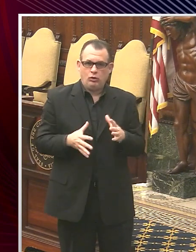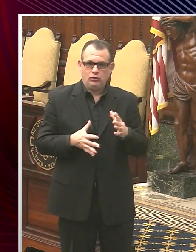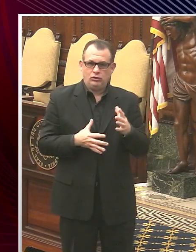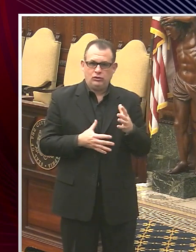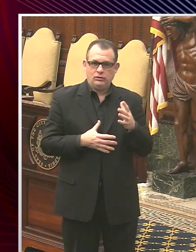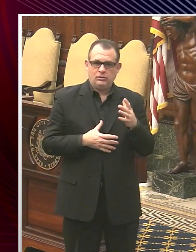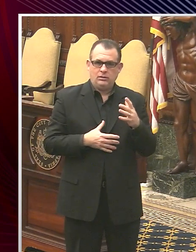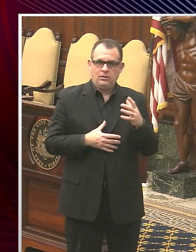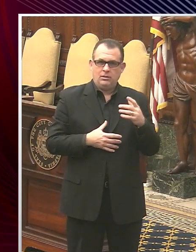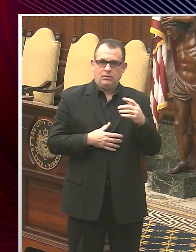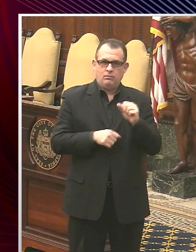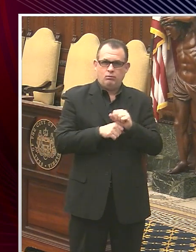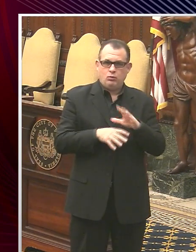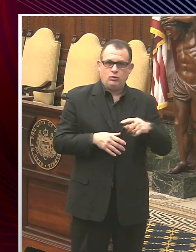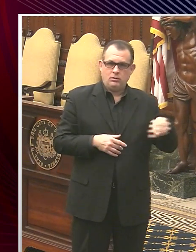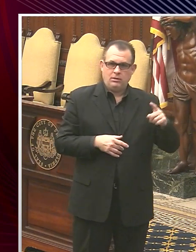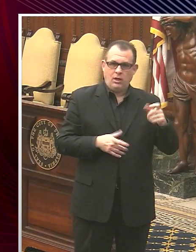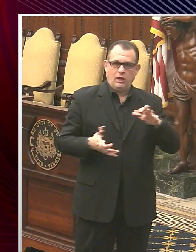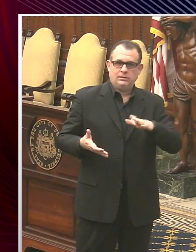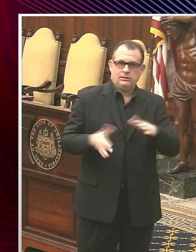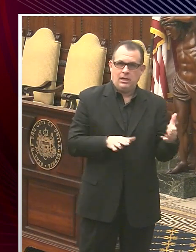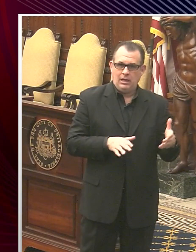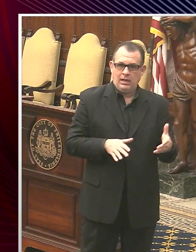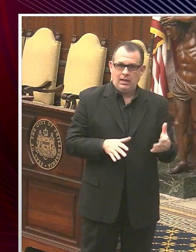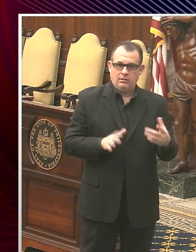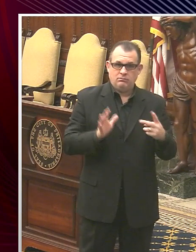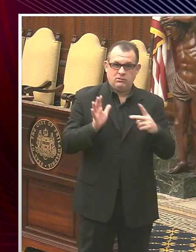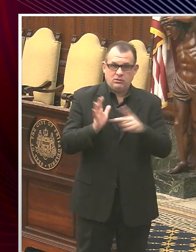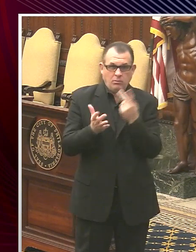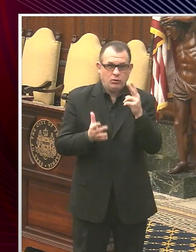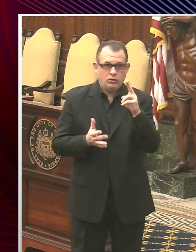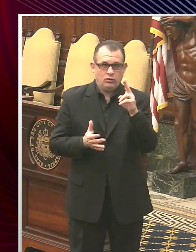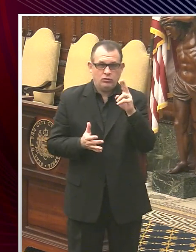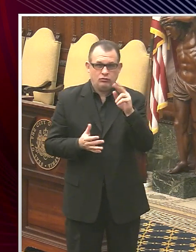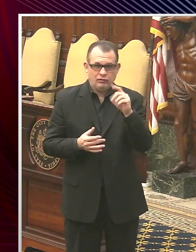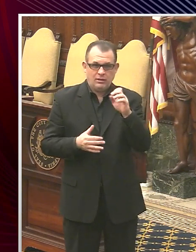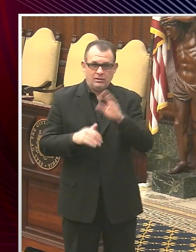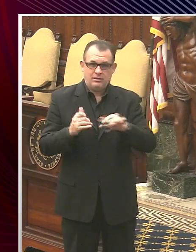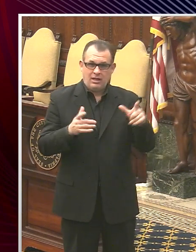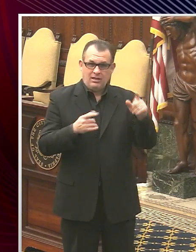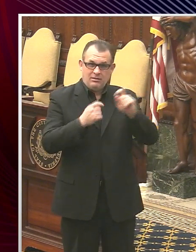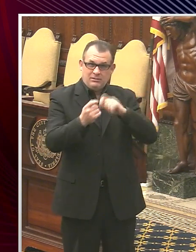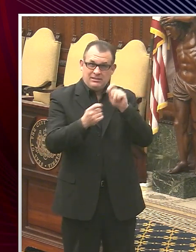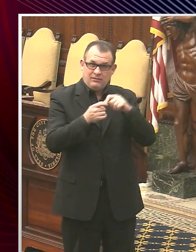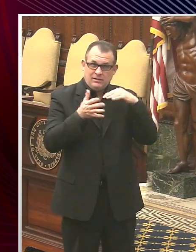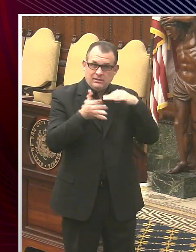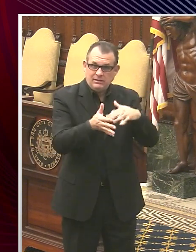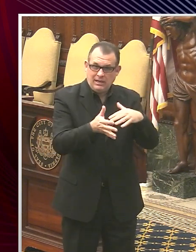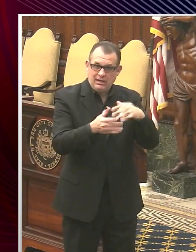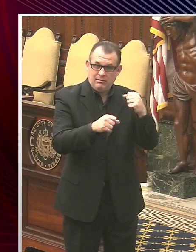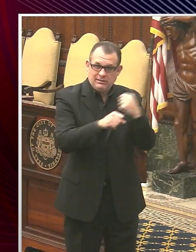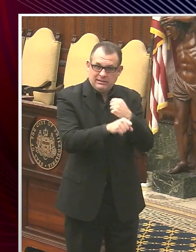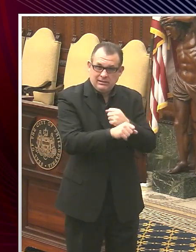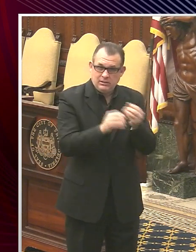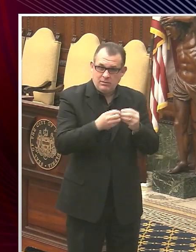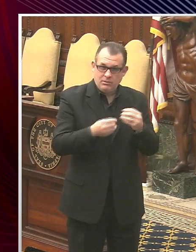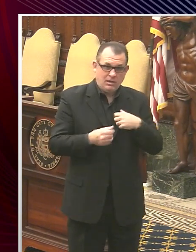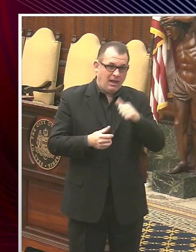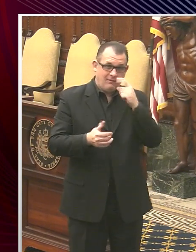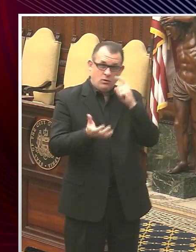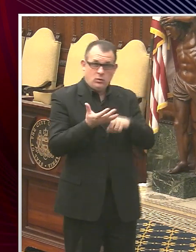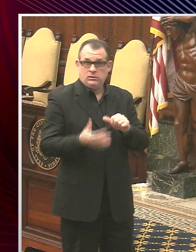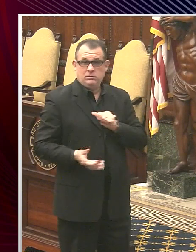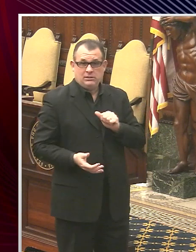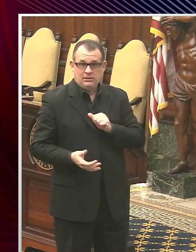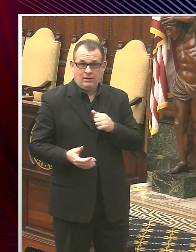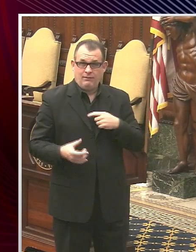workers. Well, I haven't seen that specific study. I would simply say, there's a lot of work that